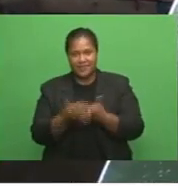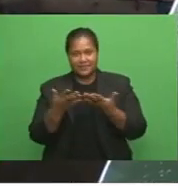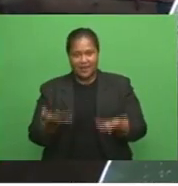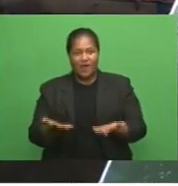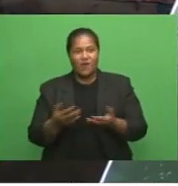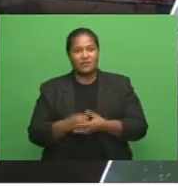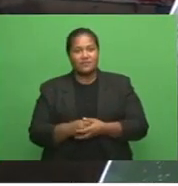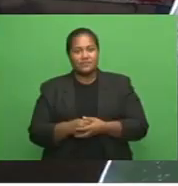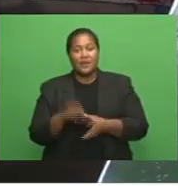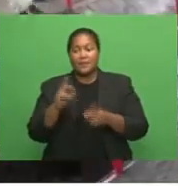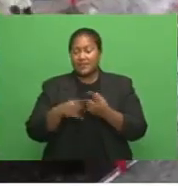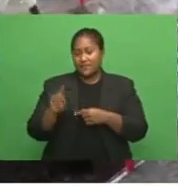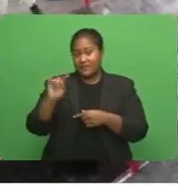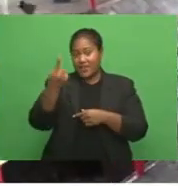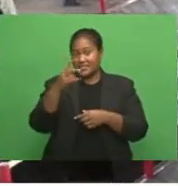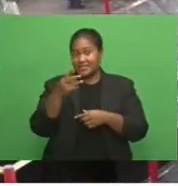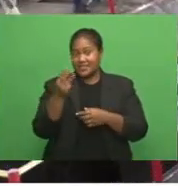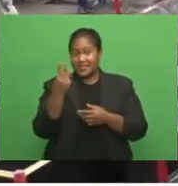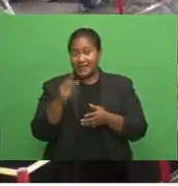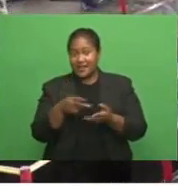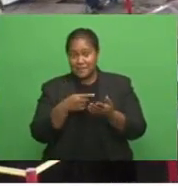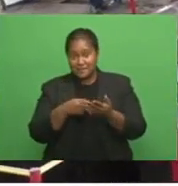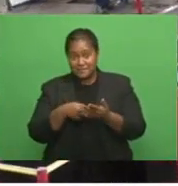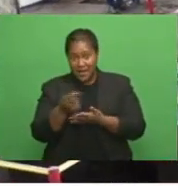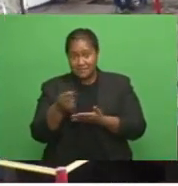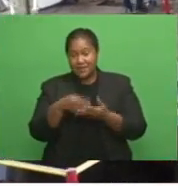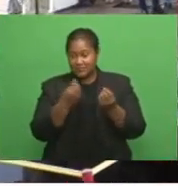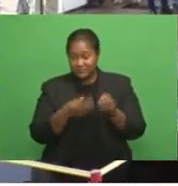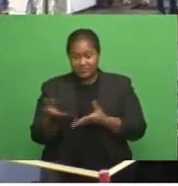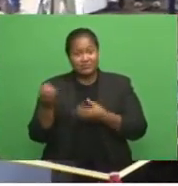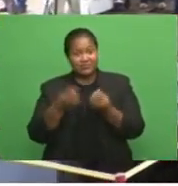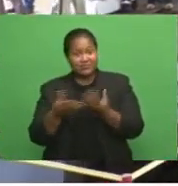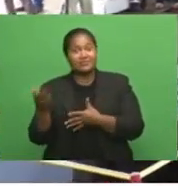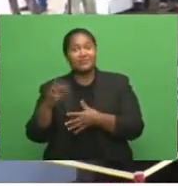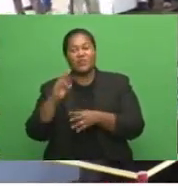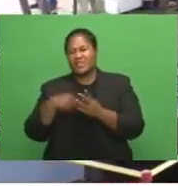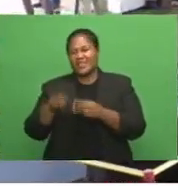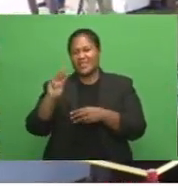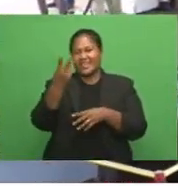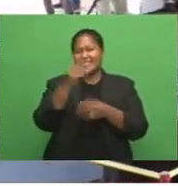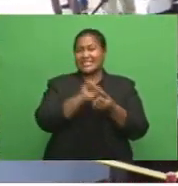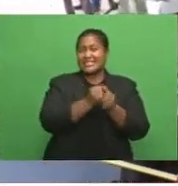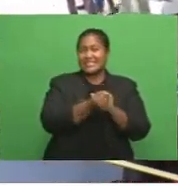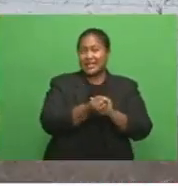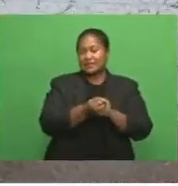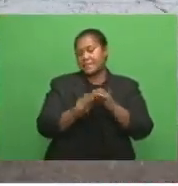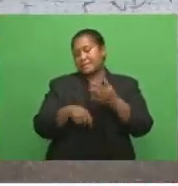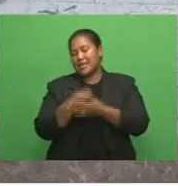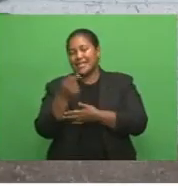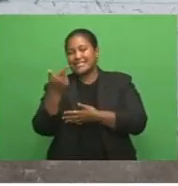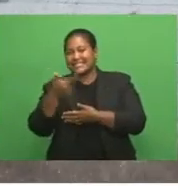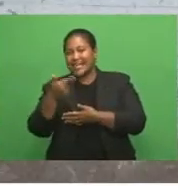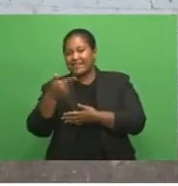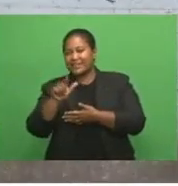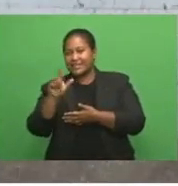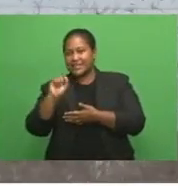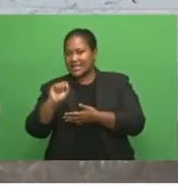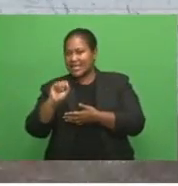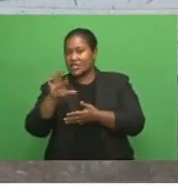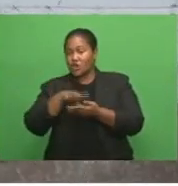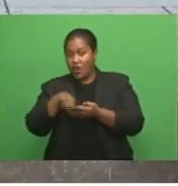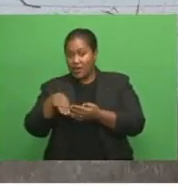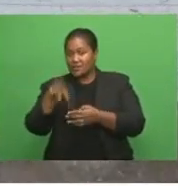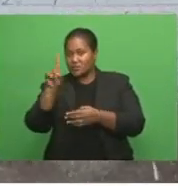The first three payments of the third season will be paid at $70 per ton, but in the fourth